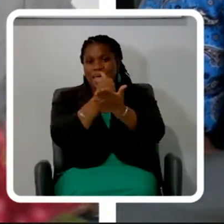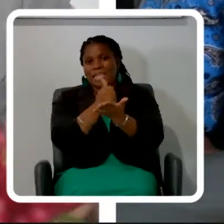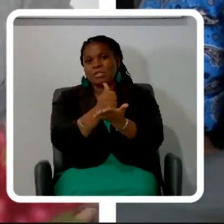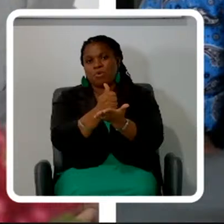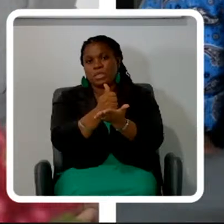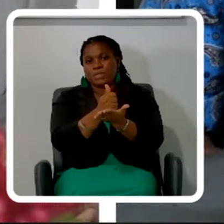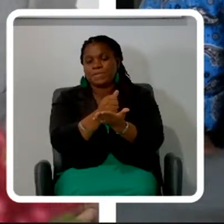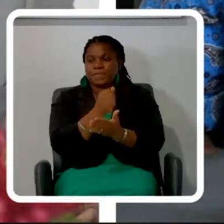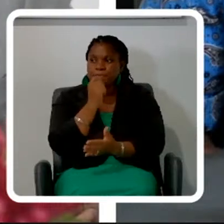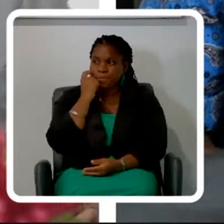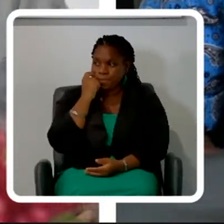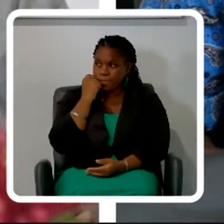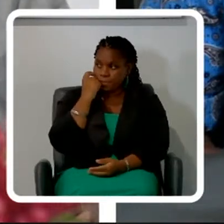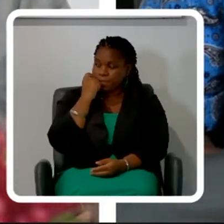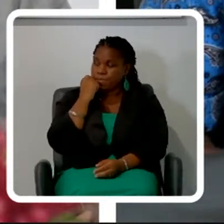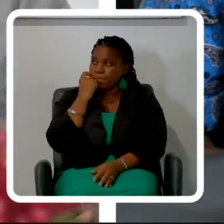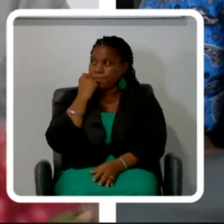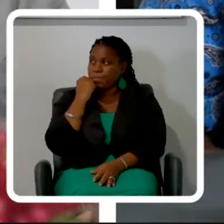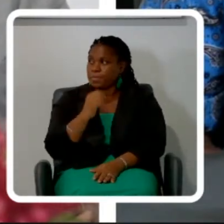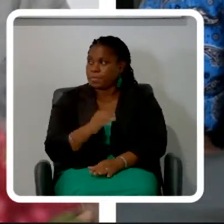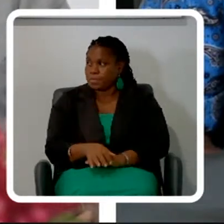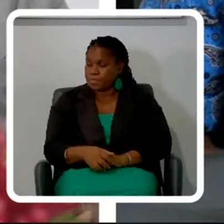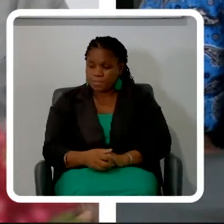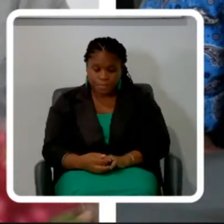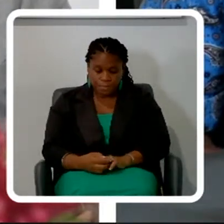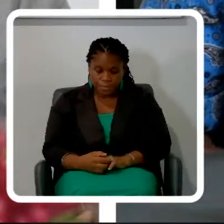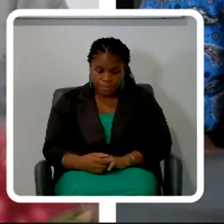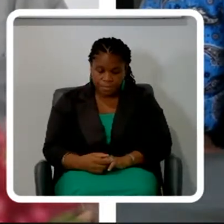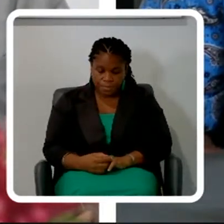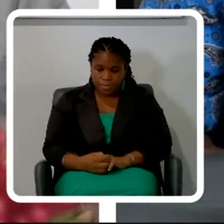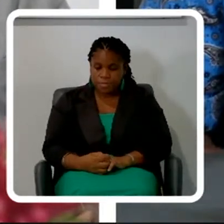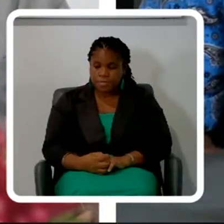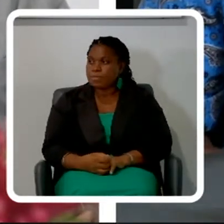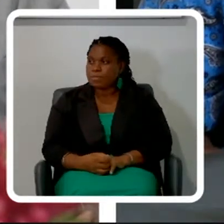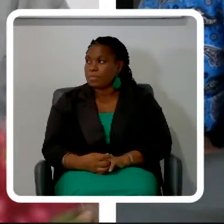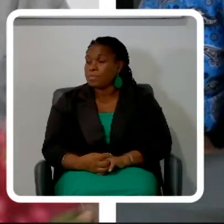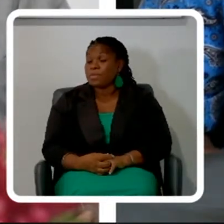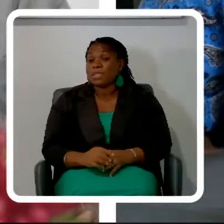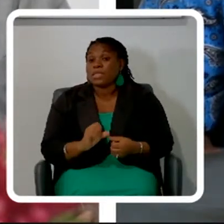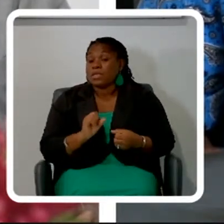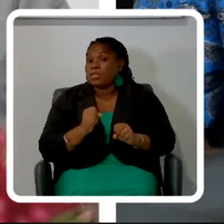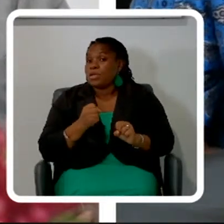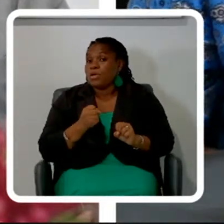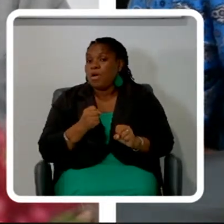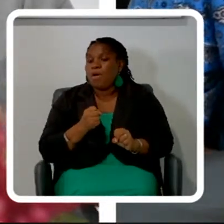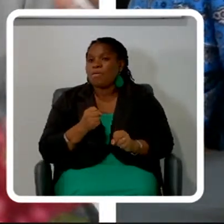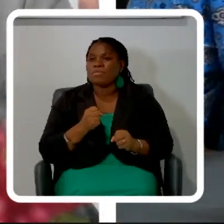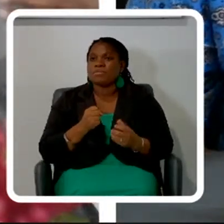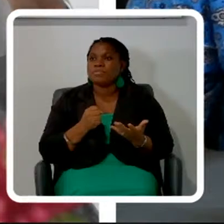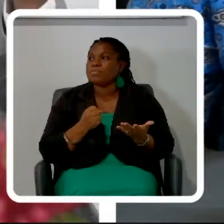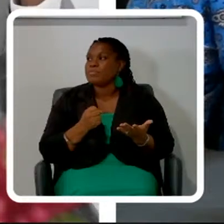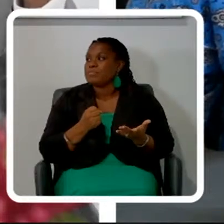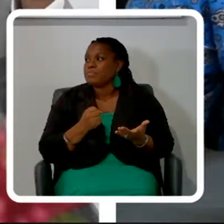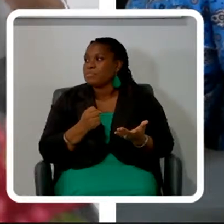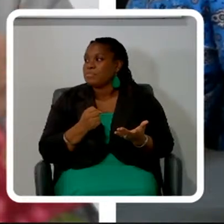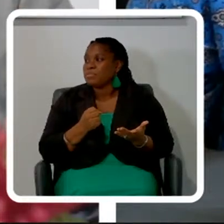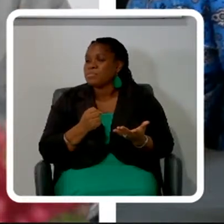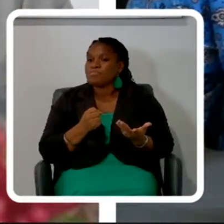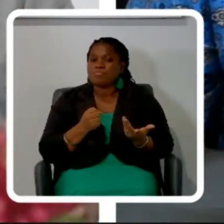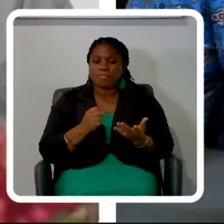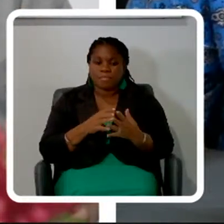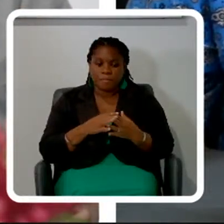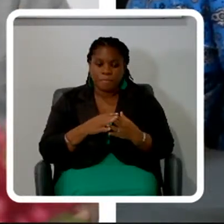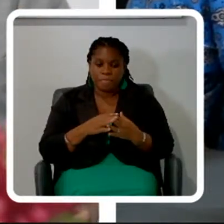that it will expose what will happen and so forth. And so it is not, because you see, if you get into